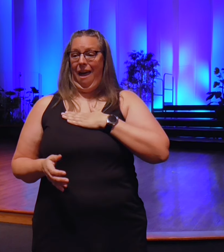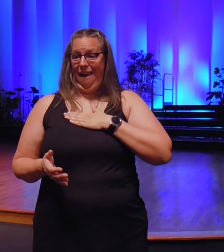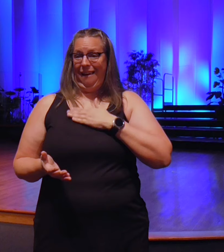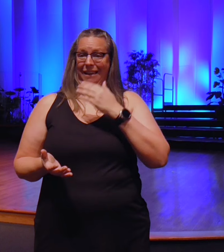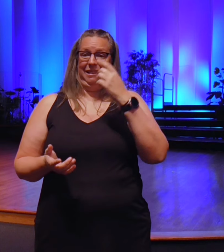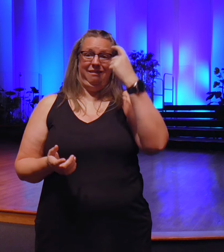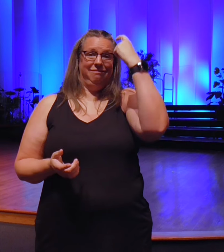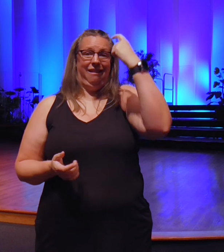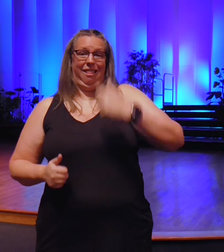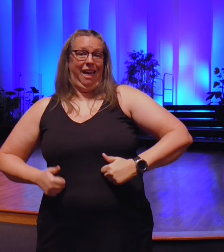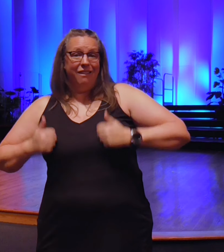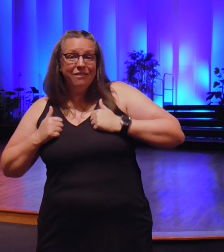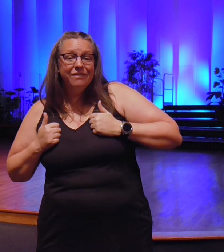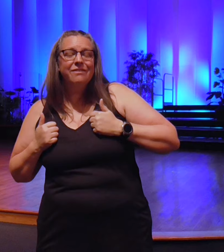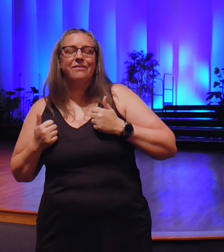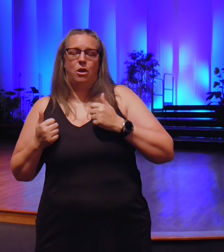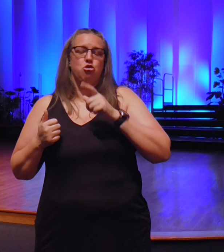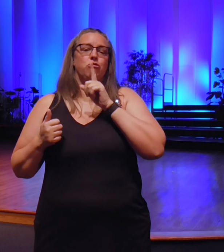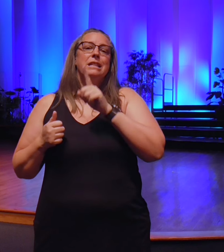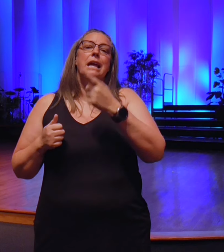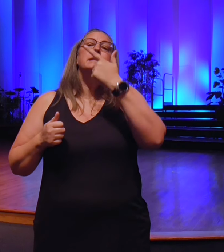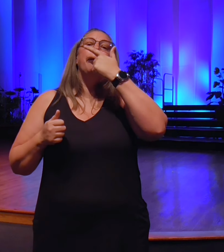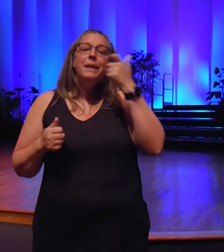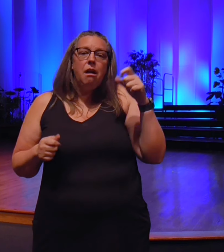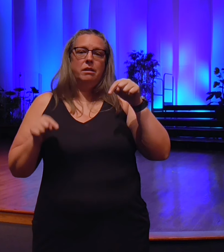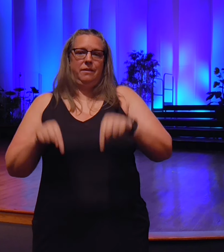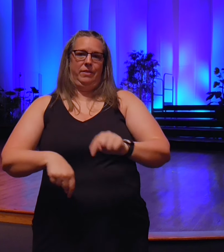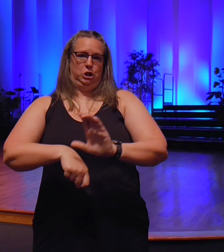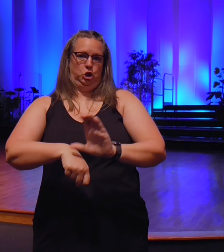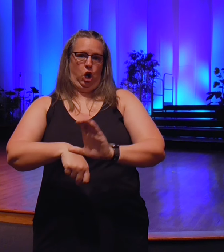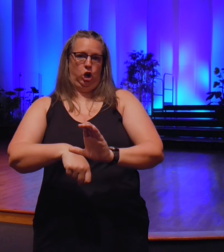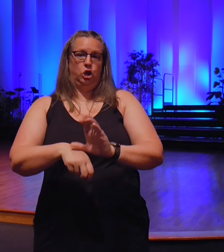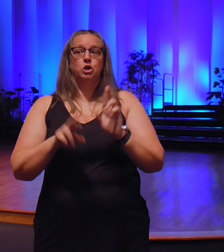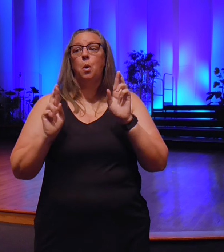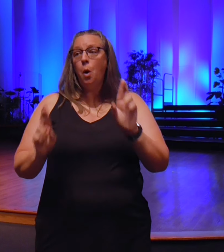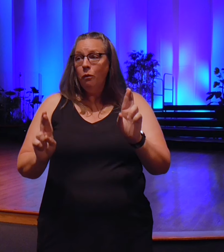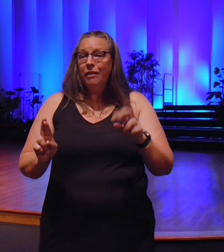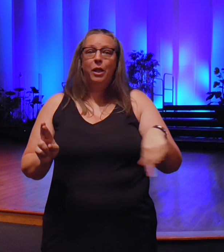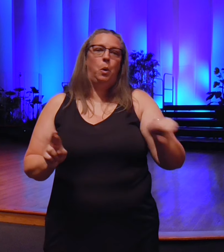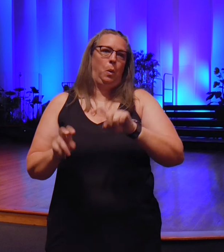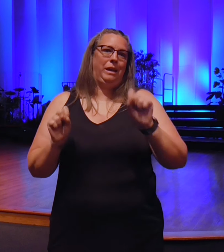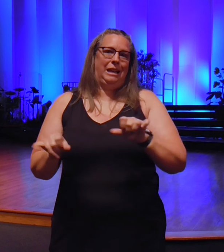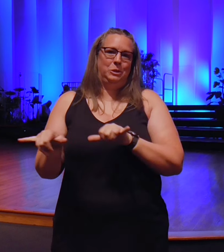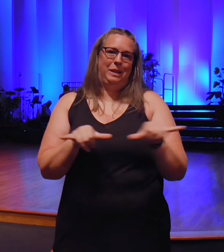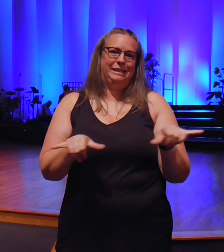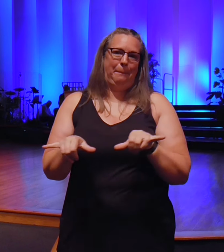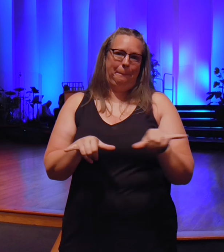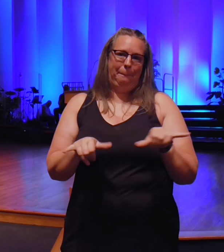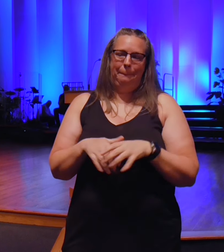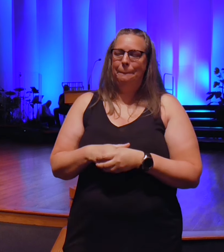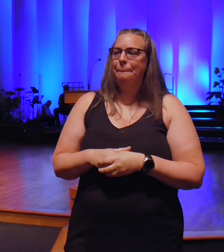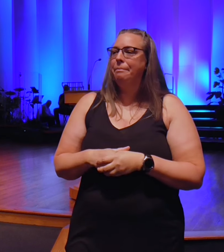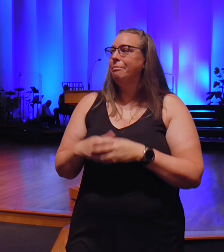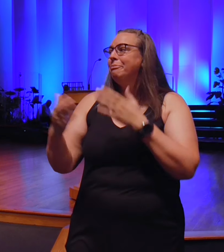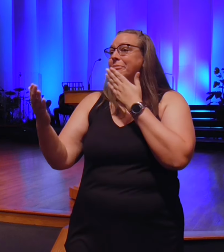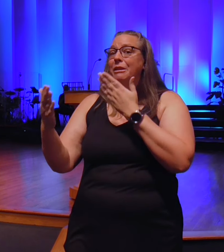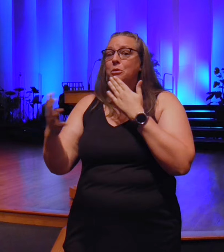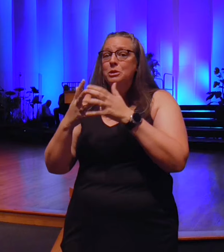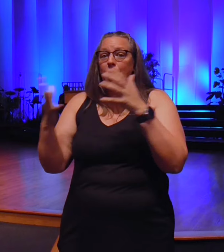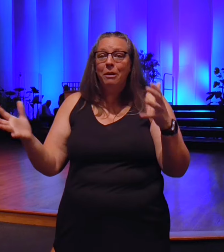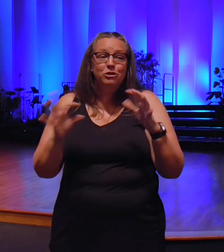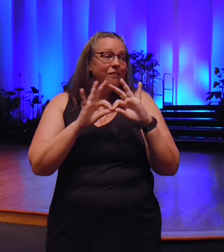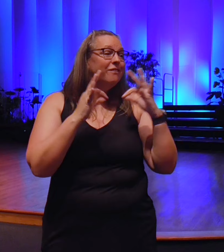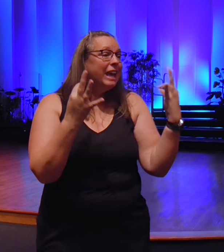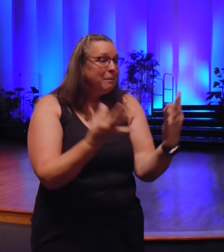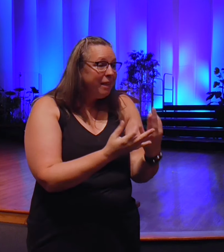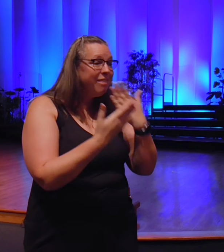because of Mile High Church. And I hope to see you here doing the same. Thank you so much, Kelly. And family, thank